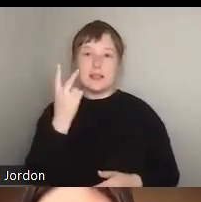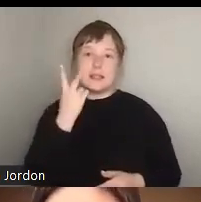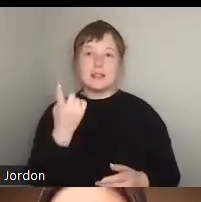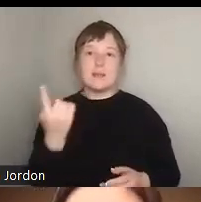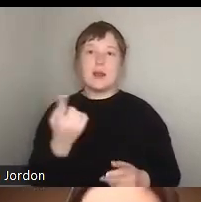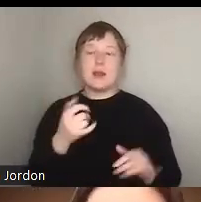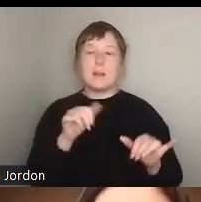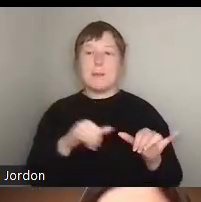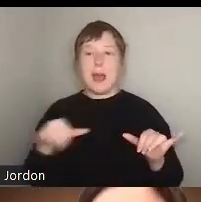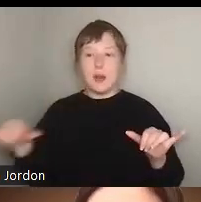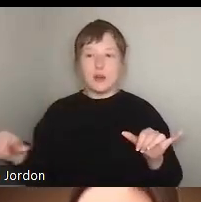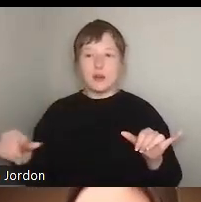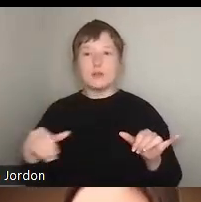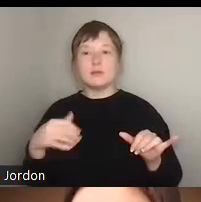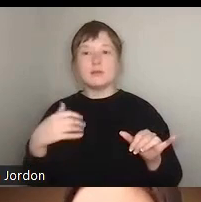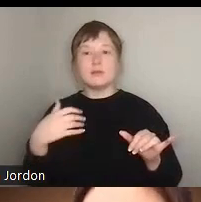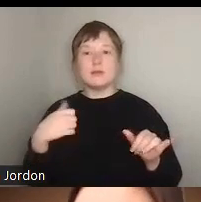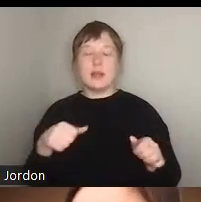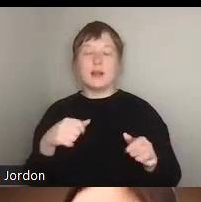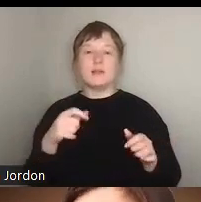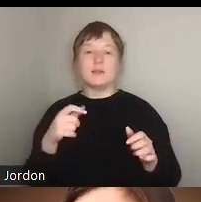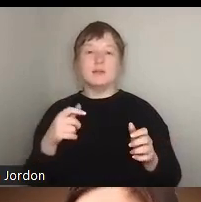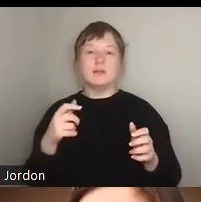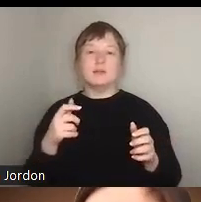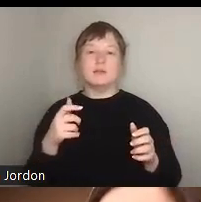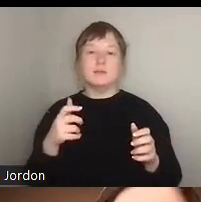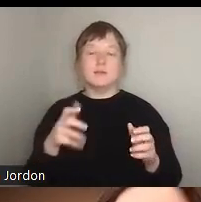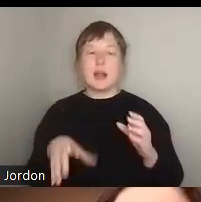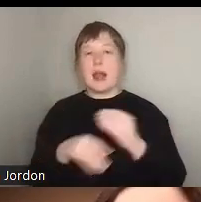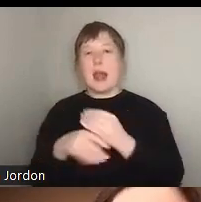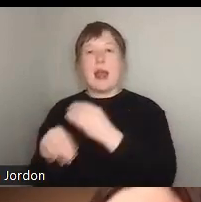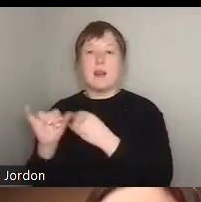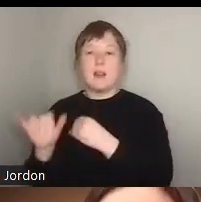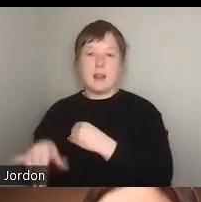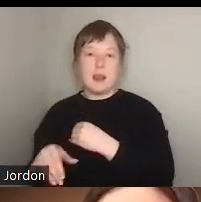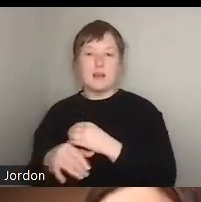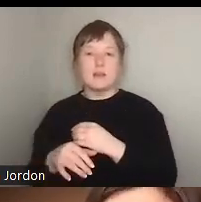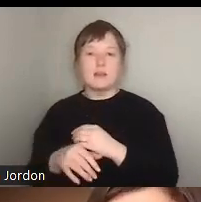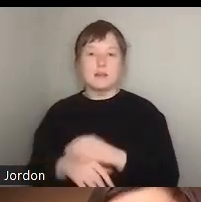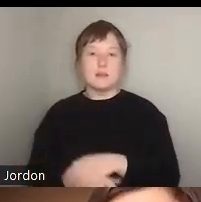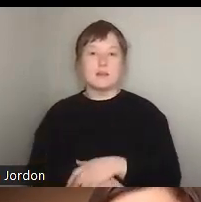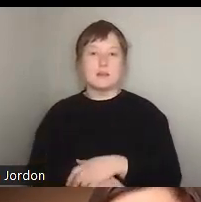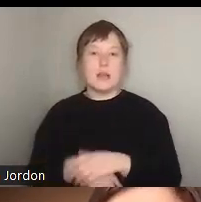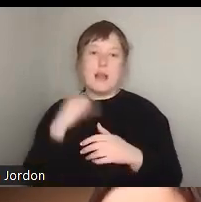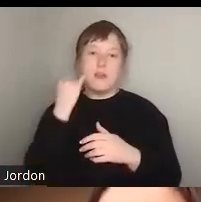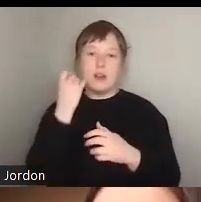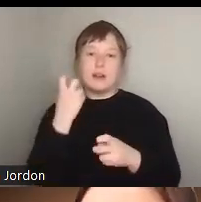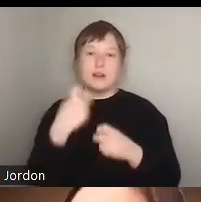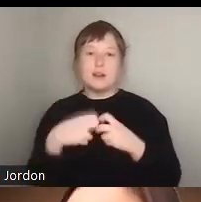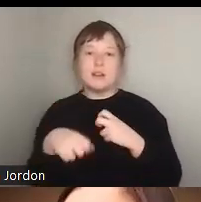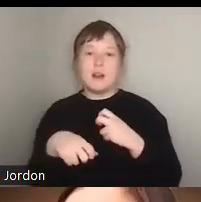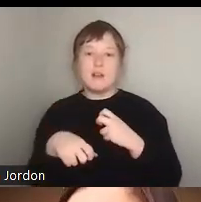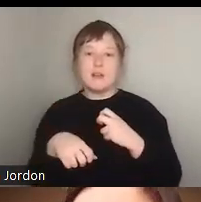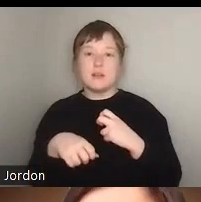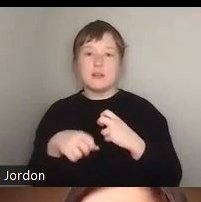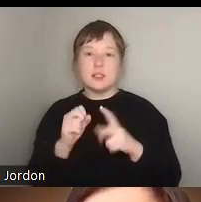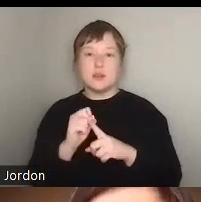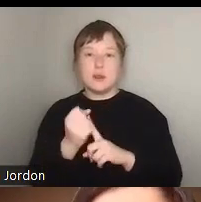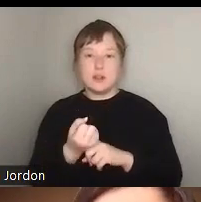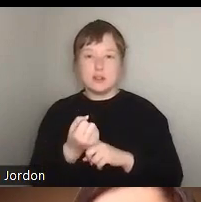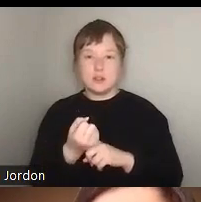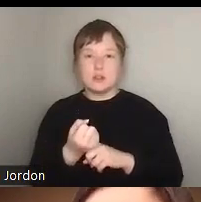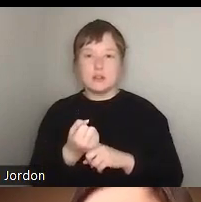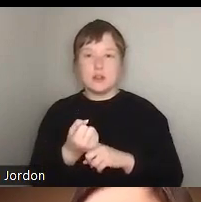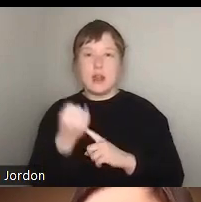over time, that can sort of speak to that in a way. I feel like you are in a difficult situation. If someone else has had this